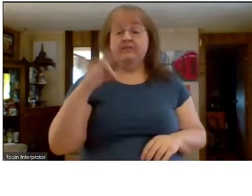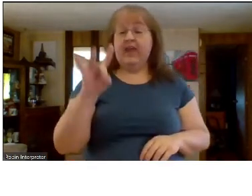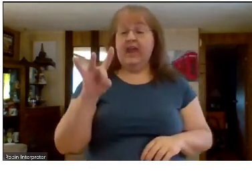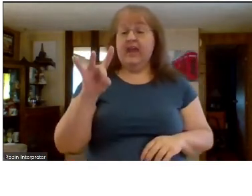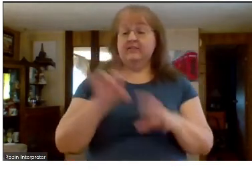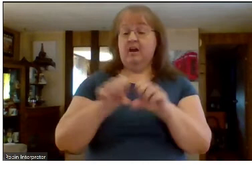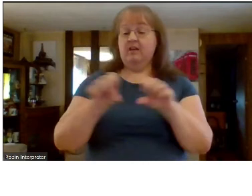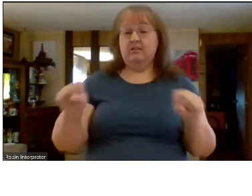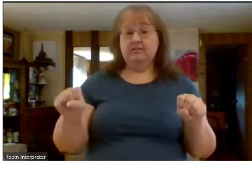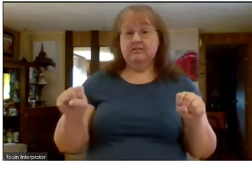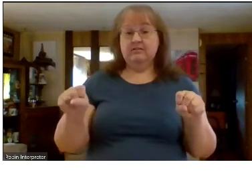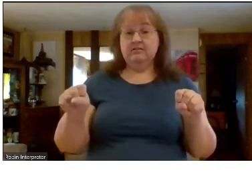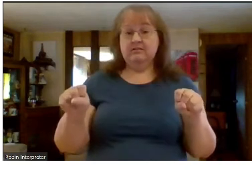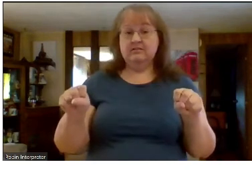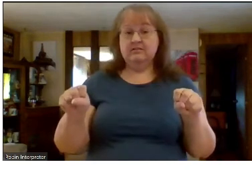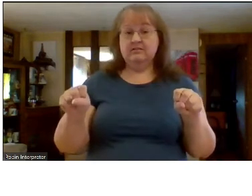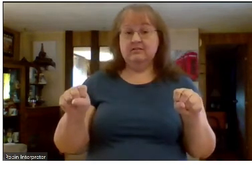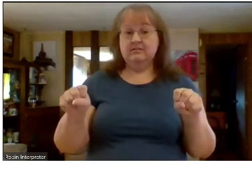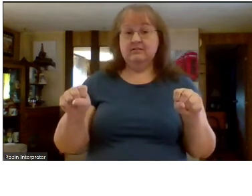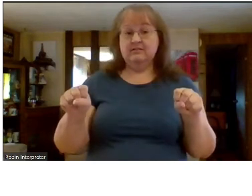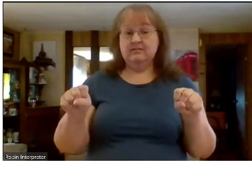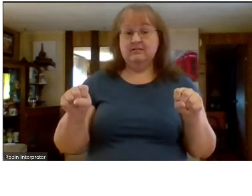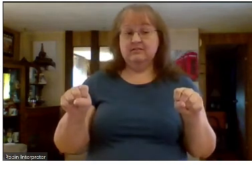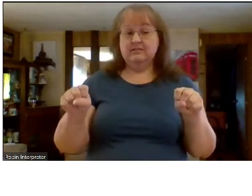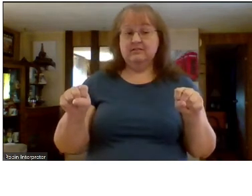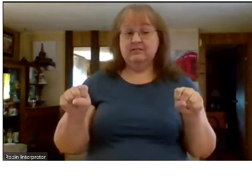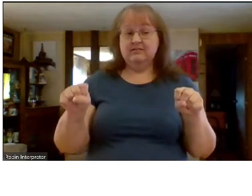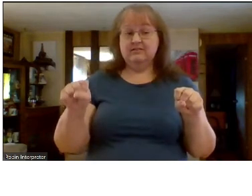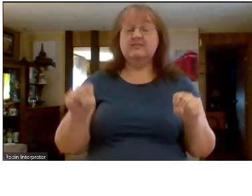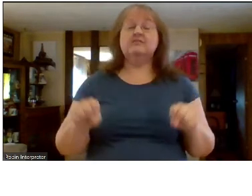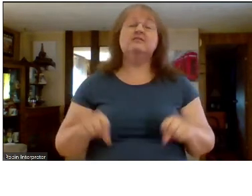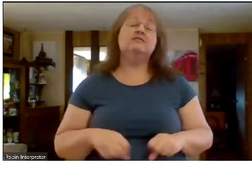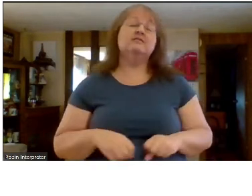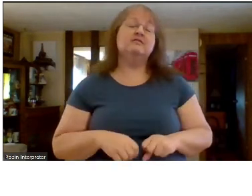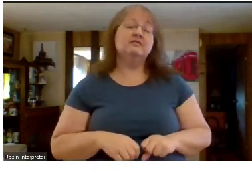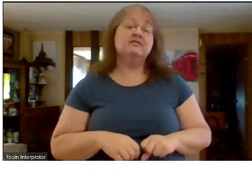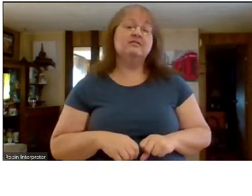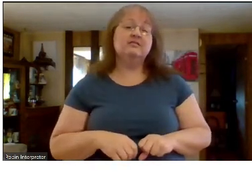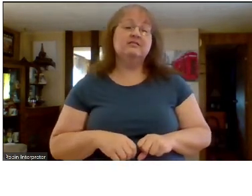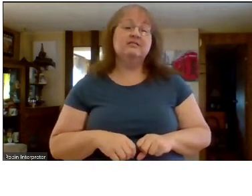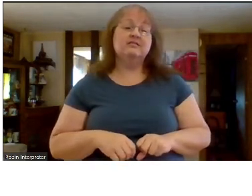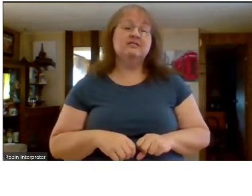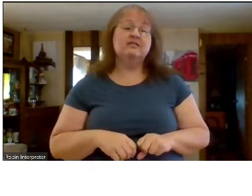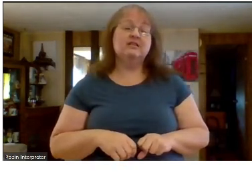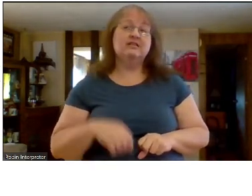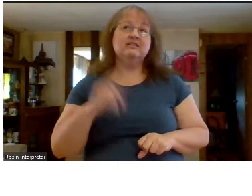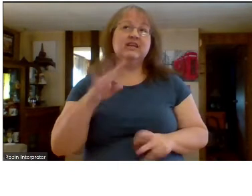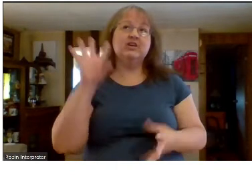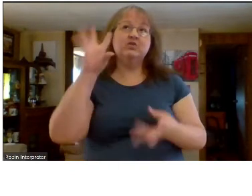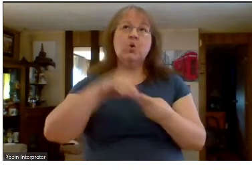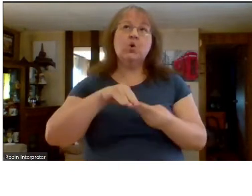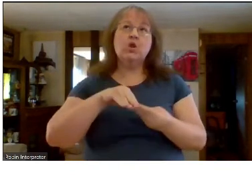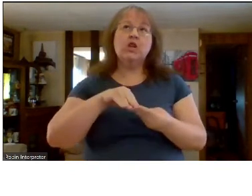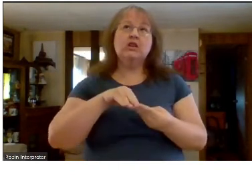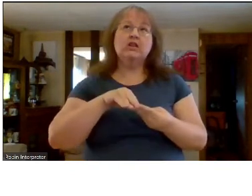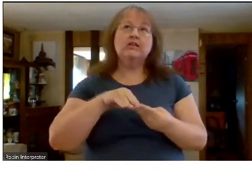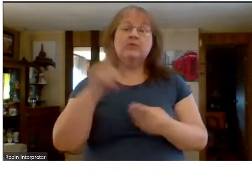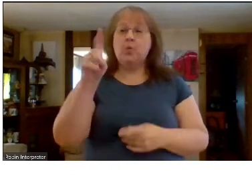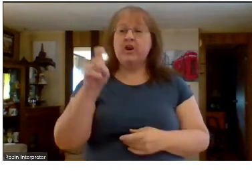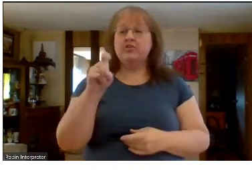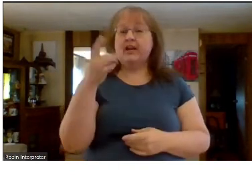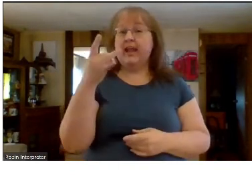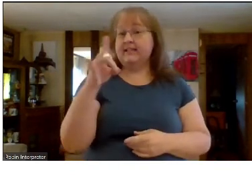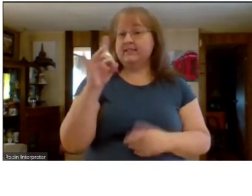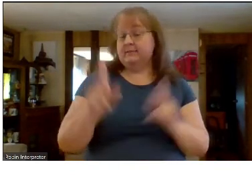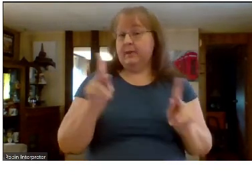students? Okay, so hot dogs. There's 8 hot dogs. 8 hot dogs. I'm going to put hot dogs out of a